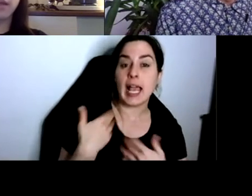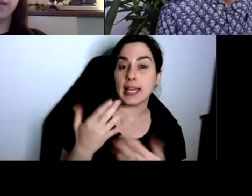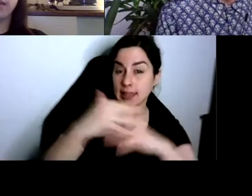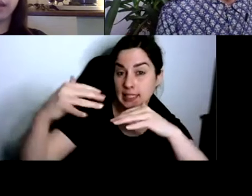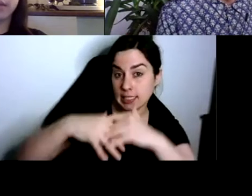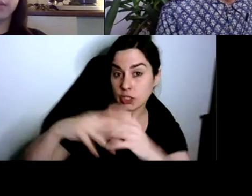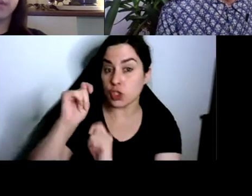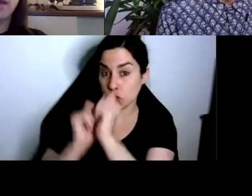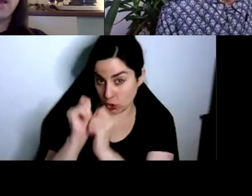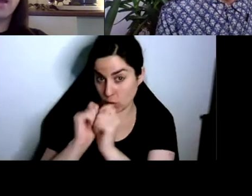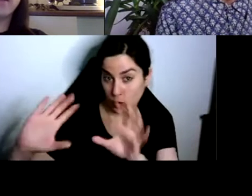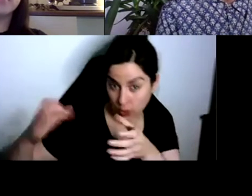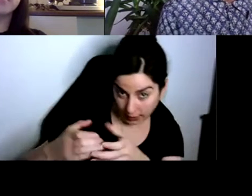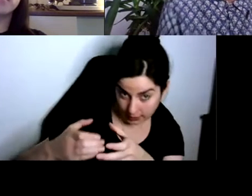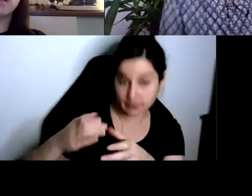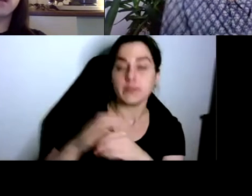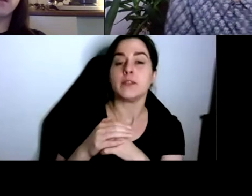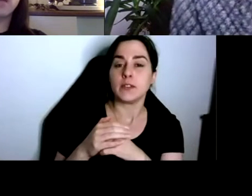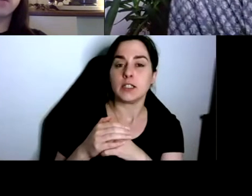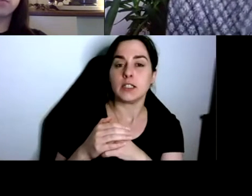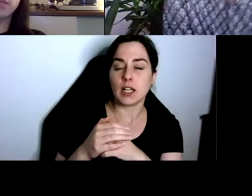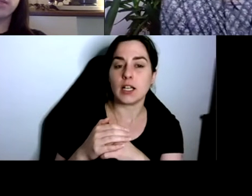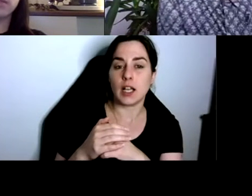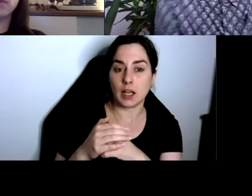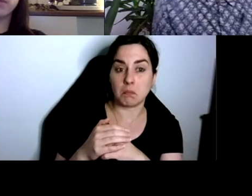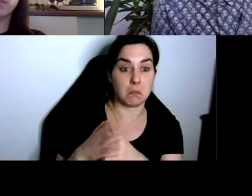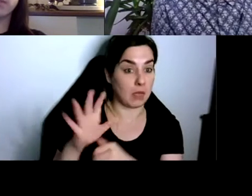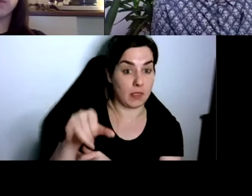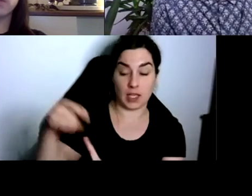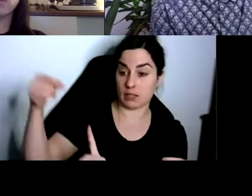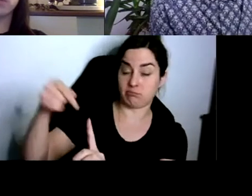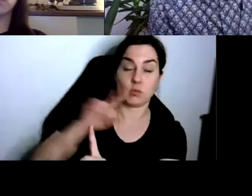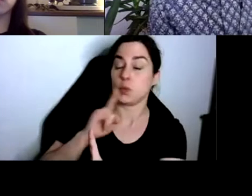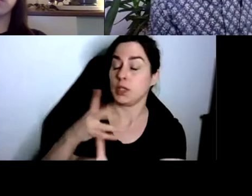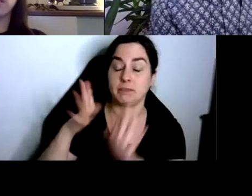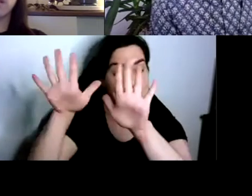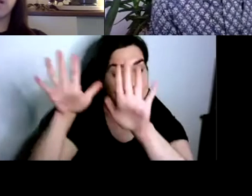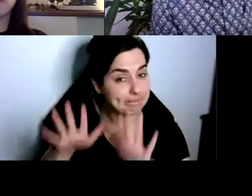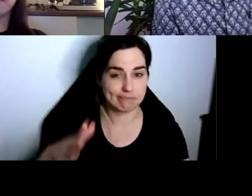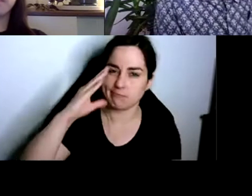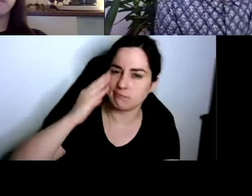Curatorial Collective. And that was a really incredible experience where we could